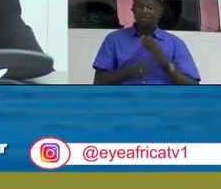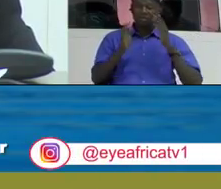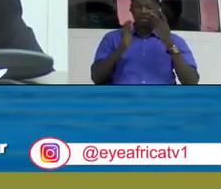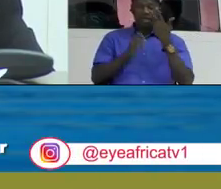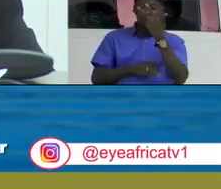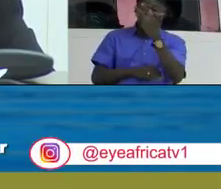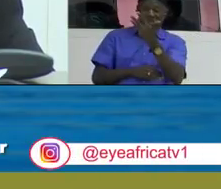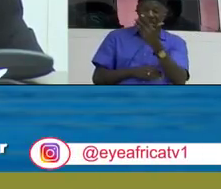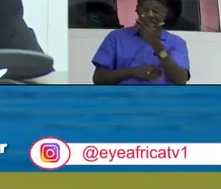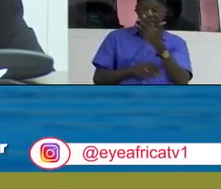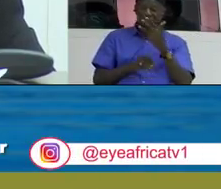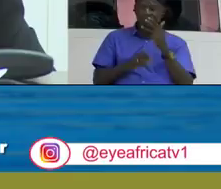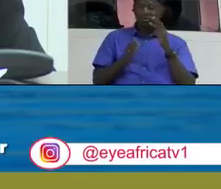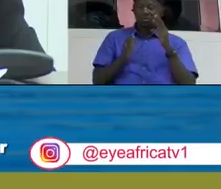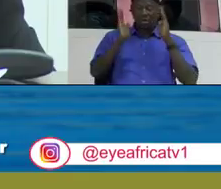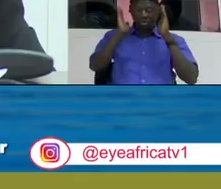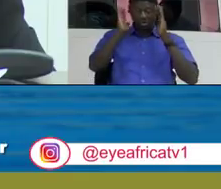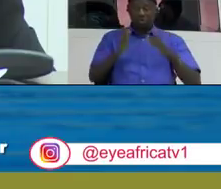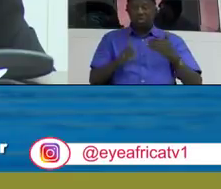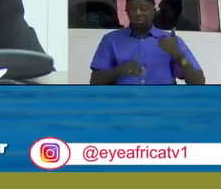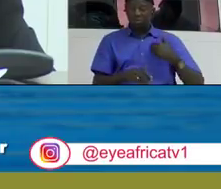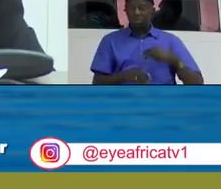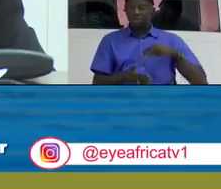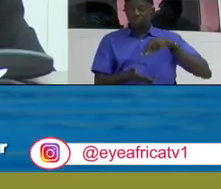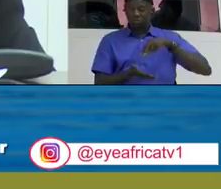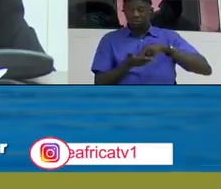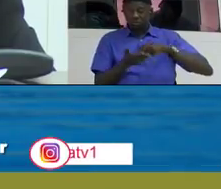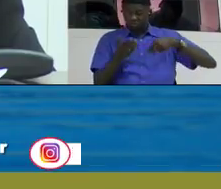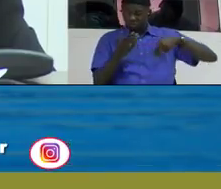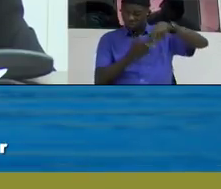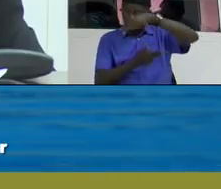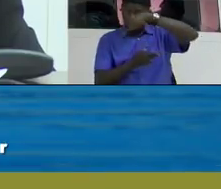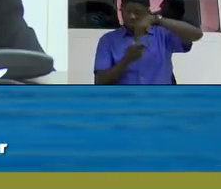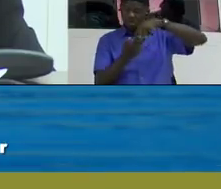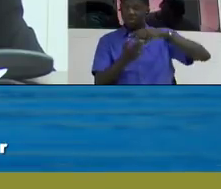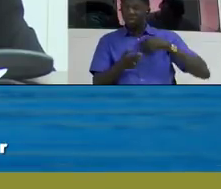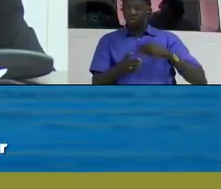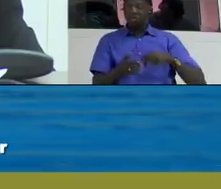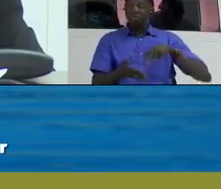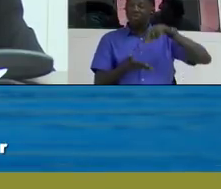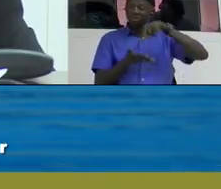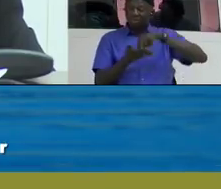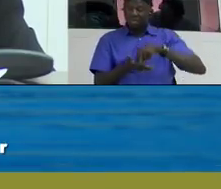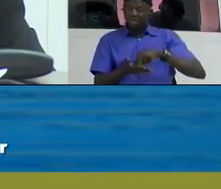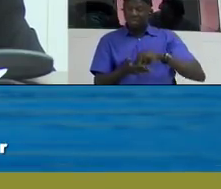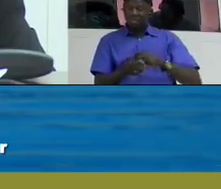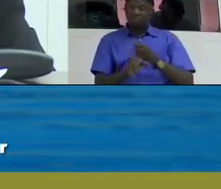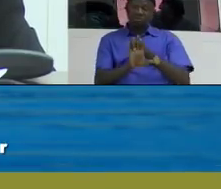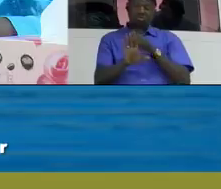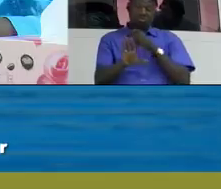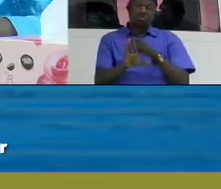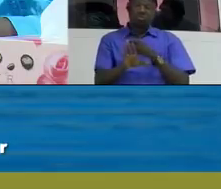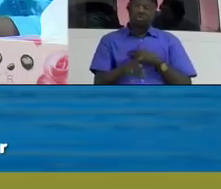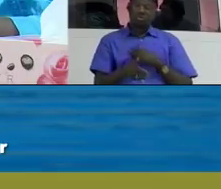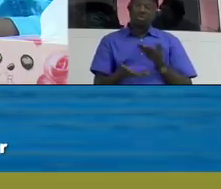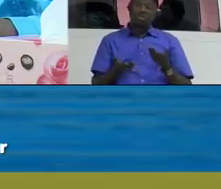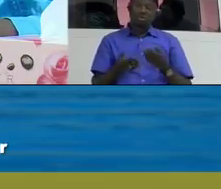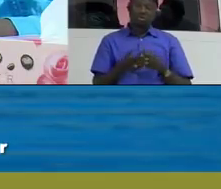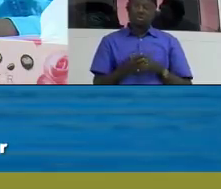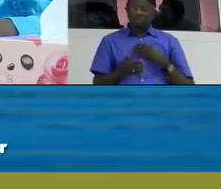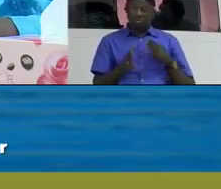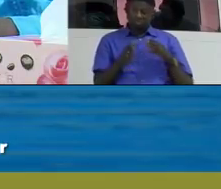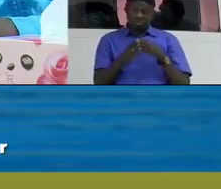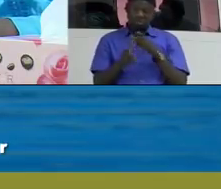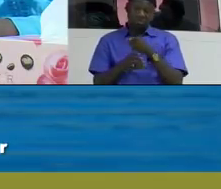brother. And they're able to stand up despite all odds. They will be with you. So you, yes,